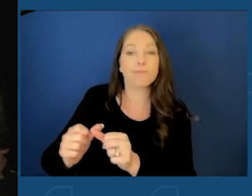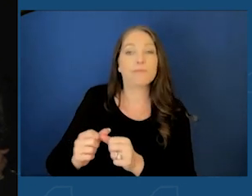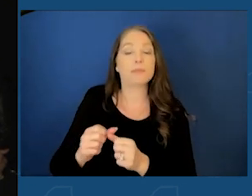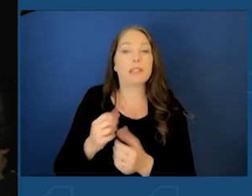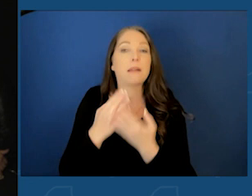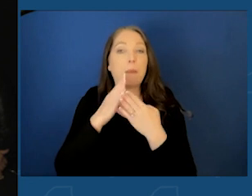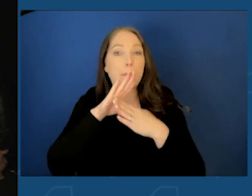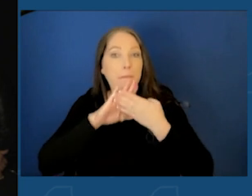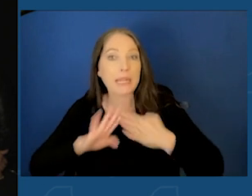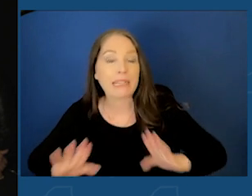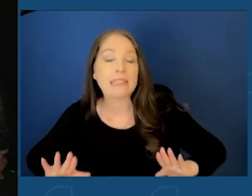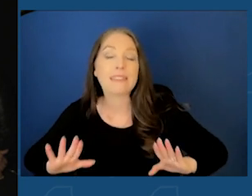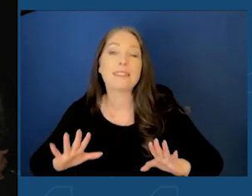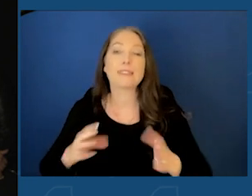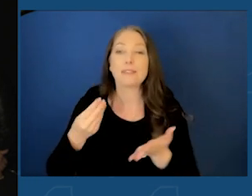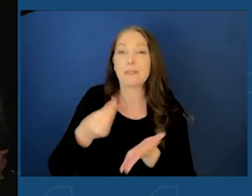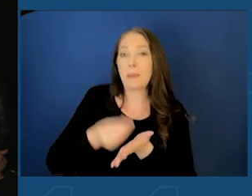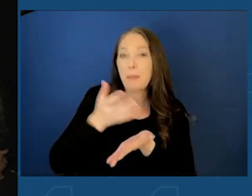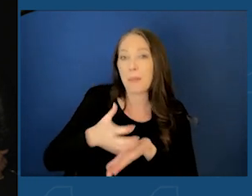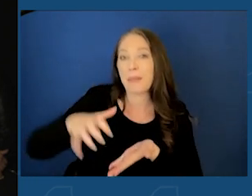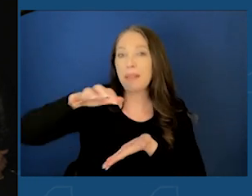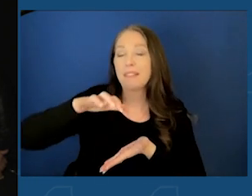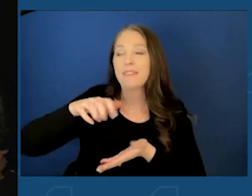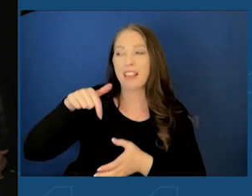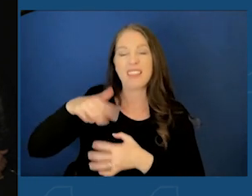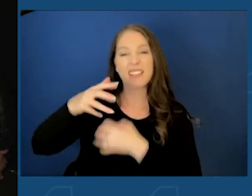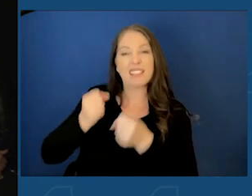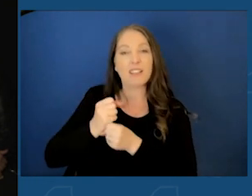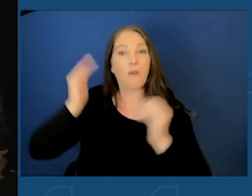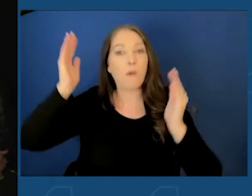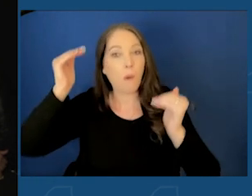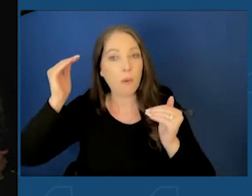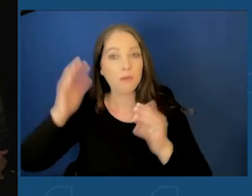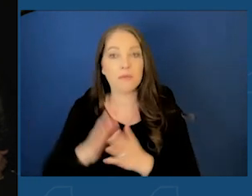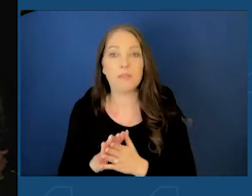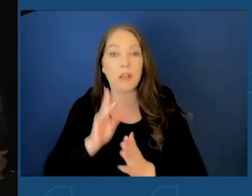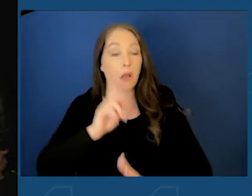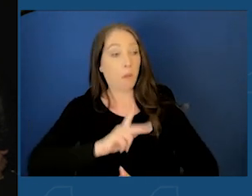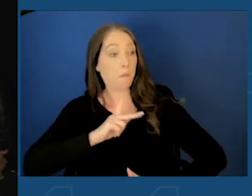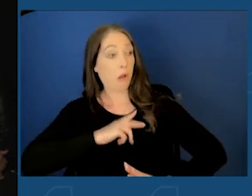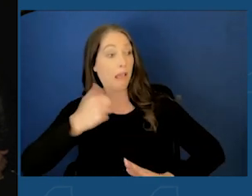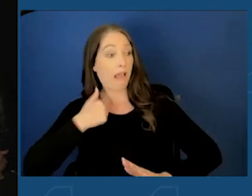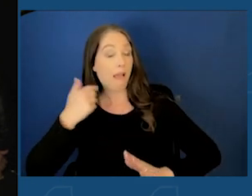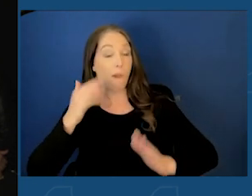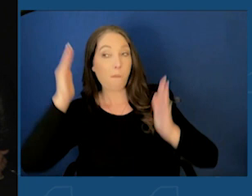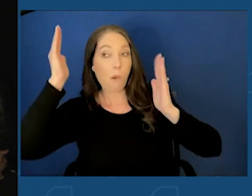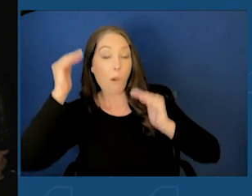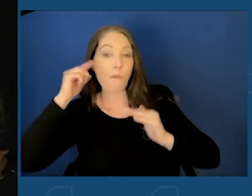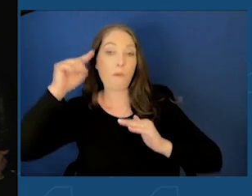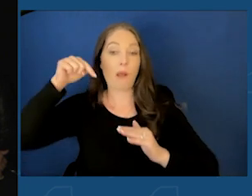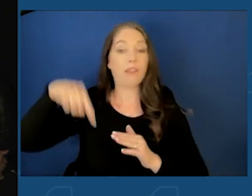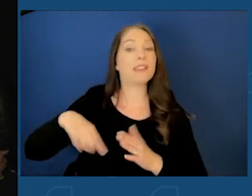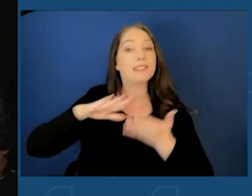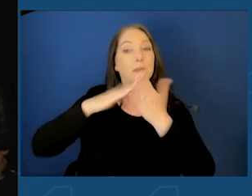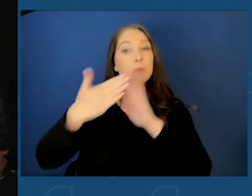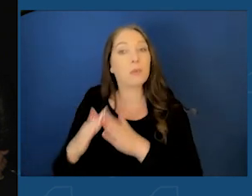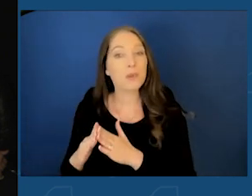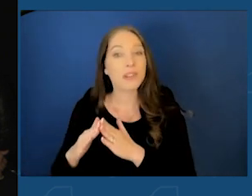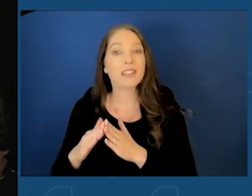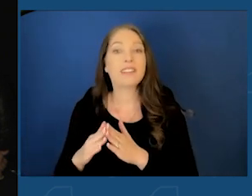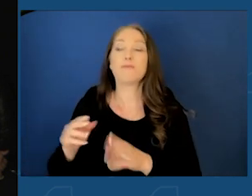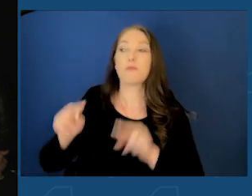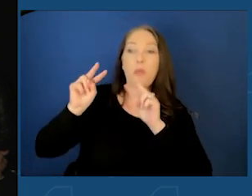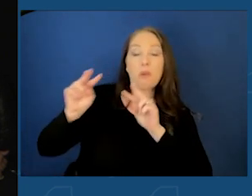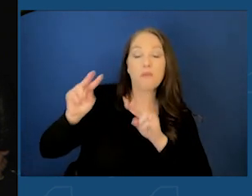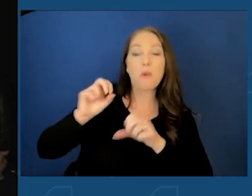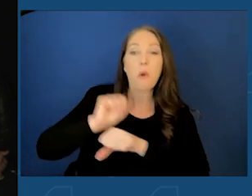hope. Personally, I'm entering this year full of hope for the future of Flushing and look forward to working with our governor, our Congresswoman